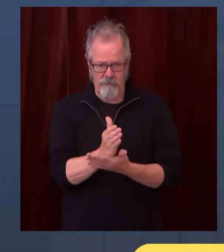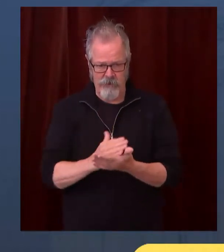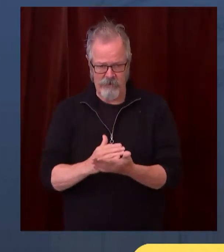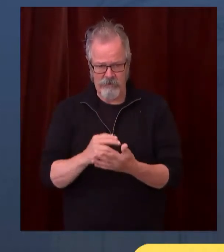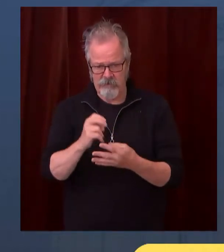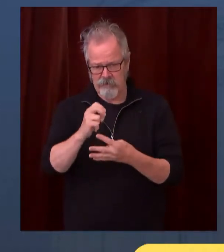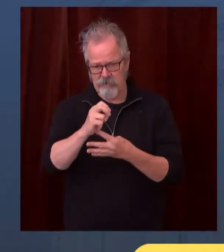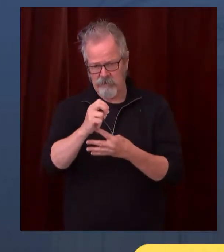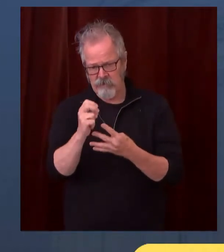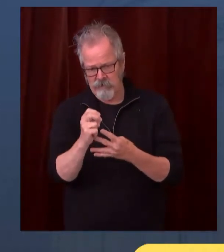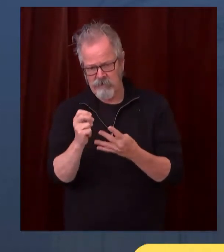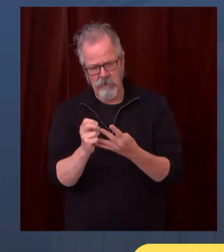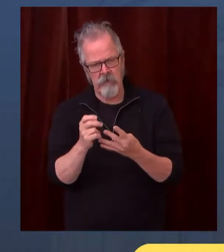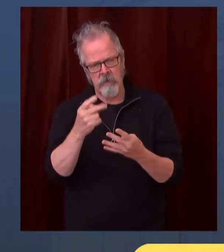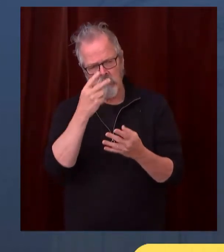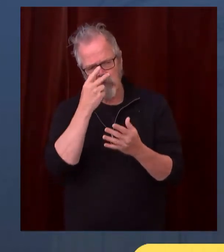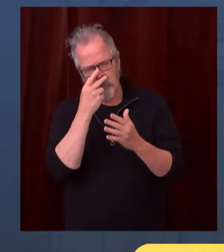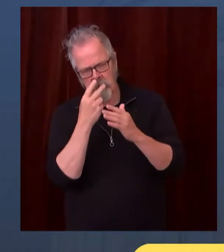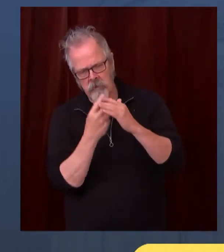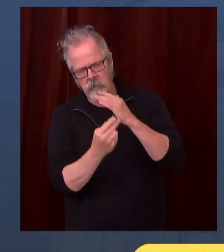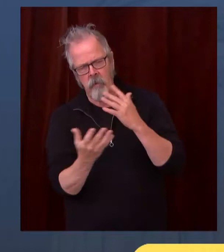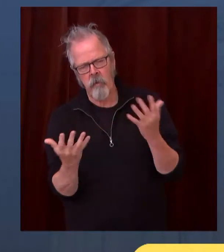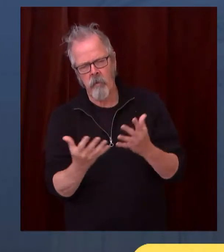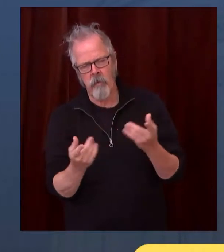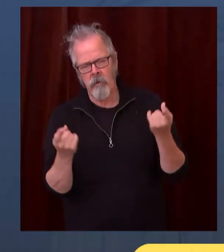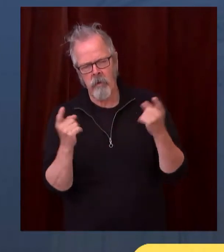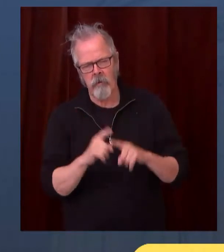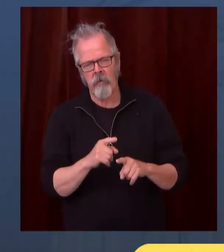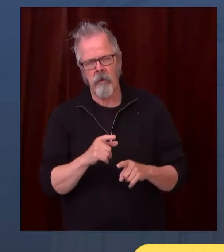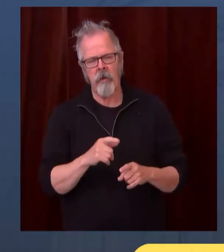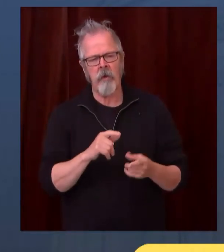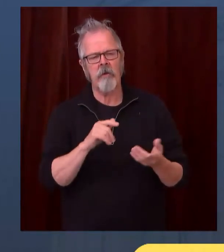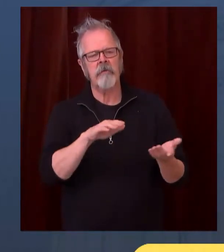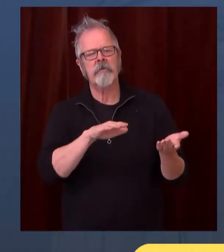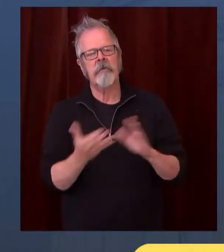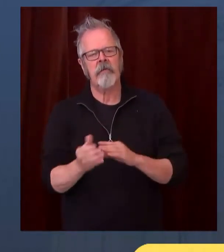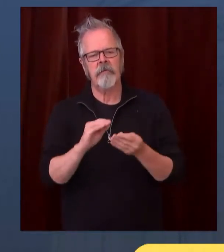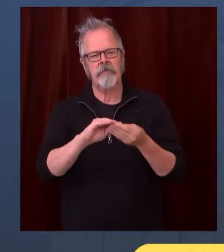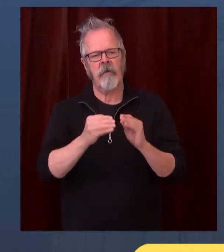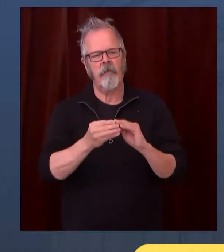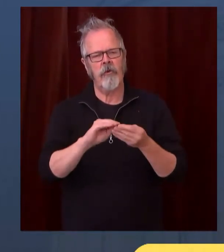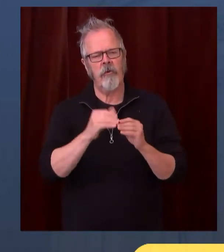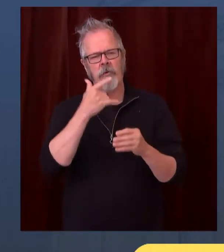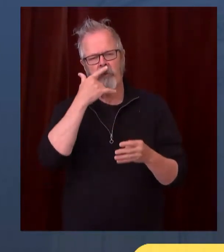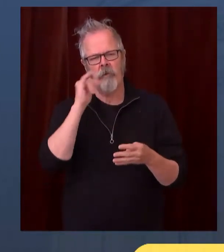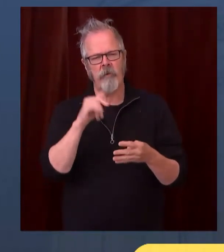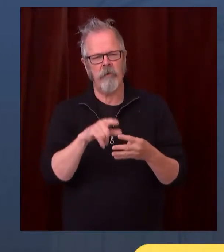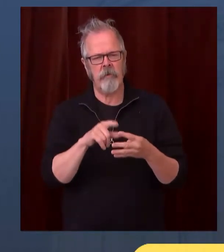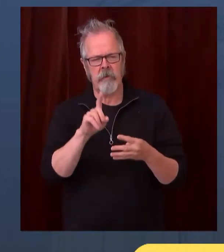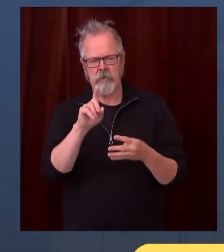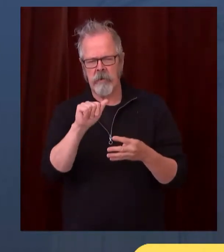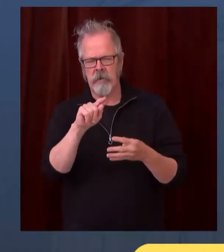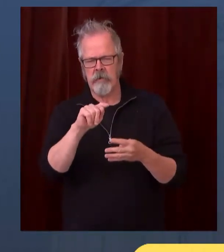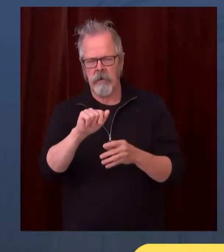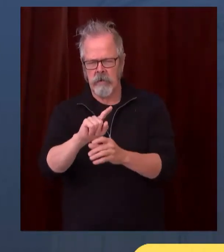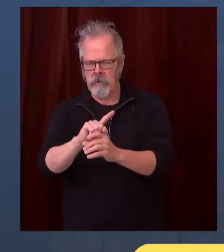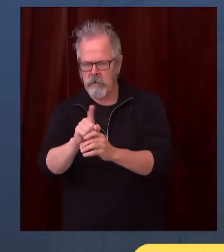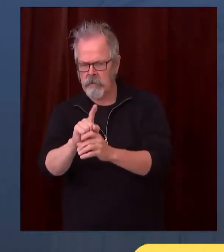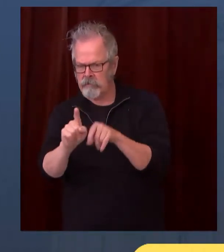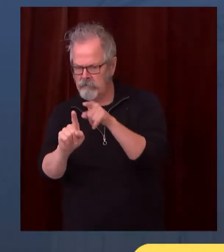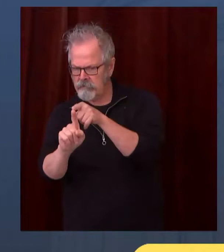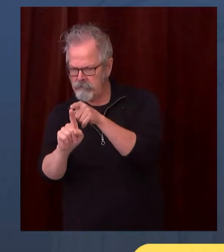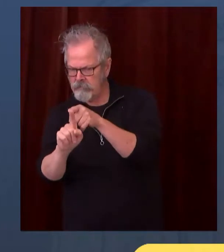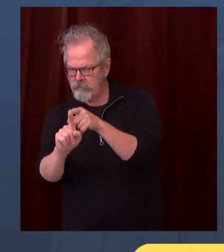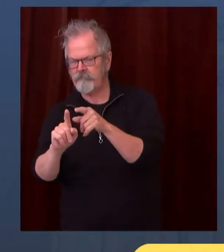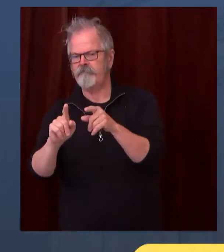care facilities once this moves into more phases and more visitors? Absolutely not. And the reason is we have